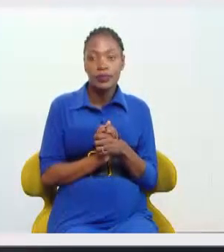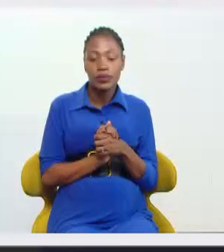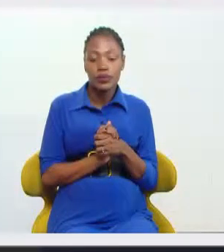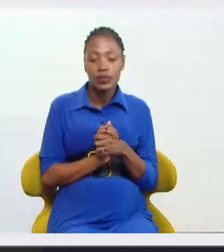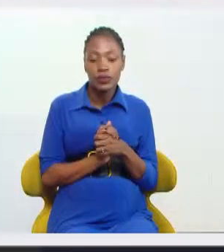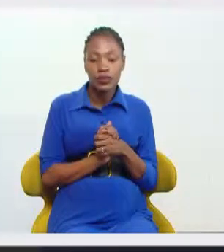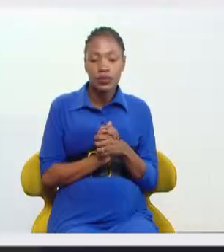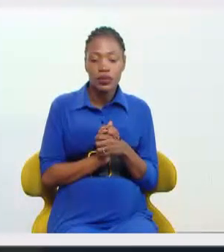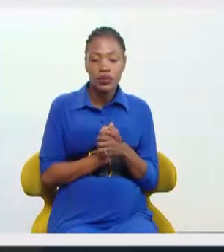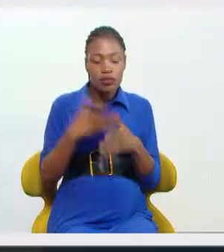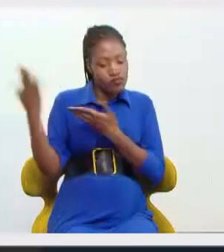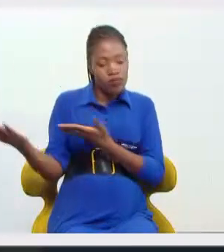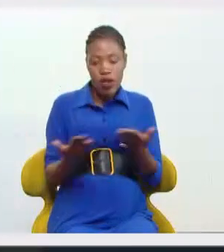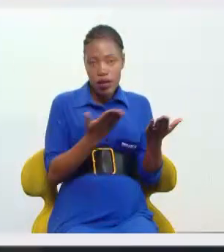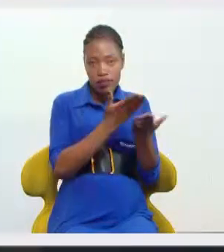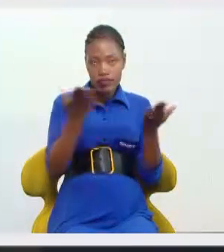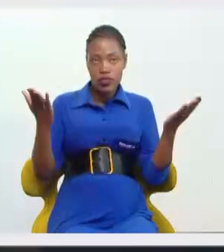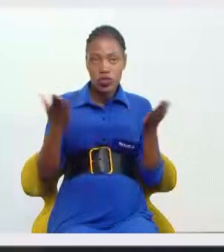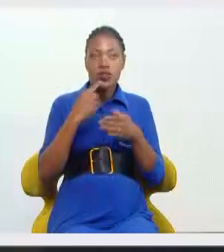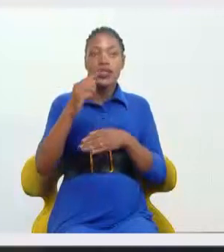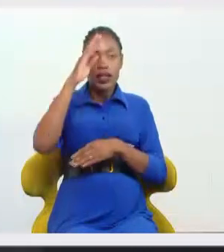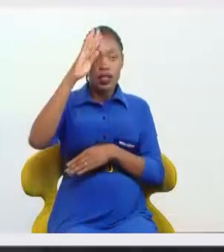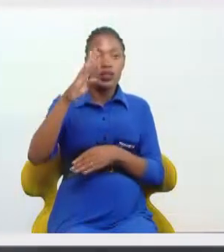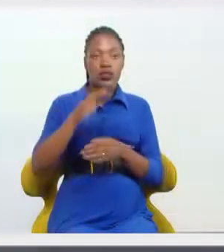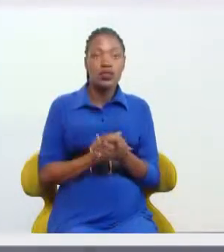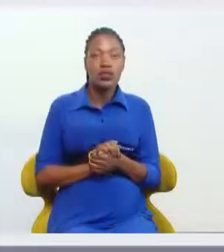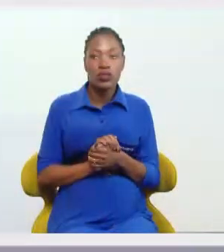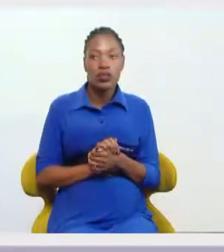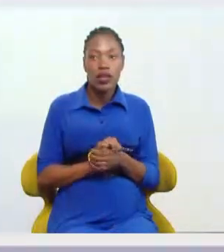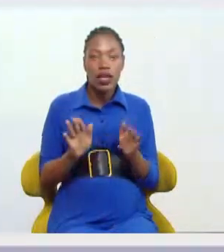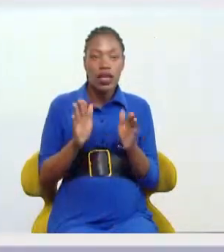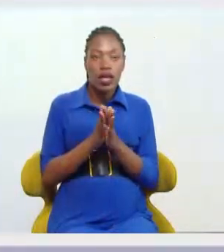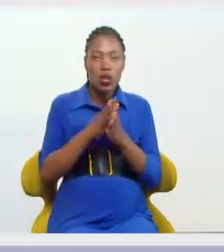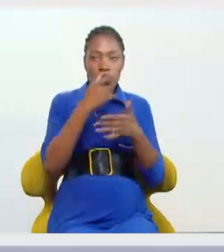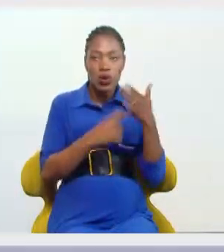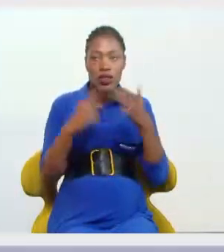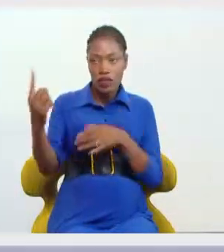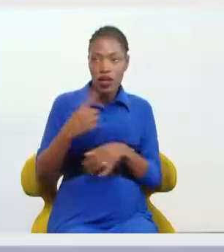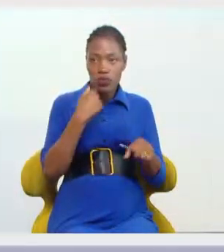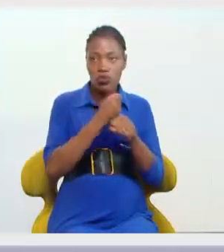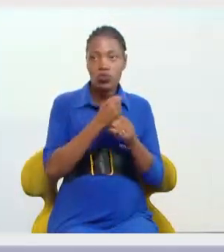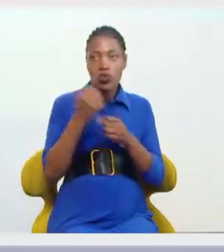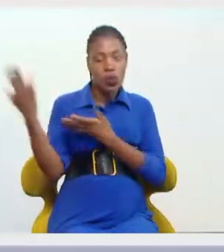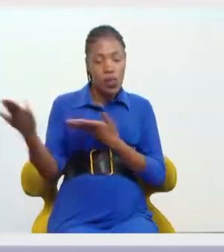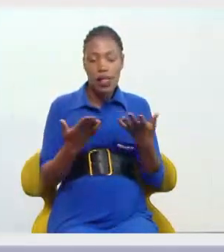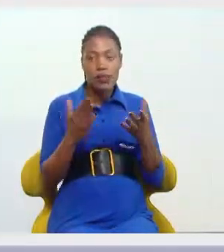May I welcome them to say hi and the session they have come from. Welcome, team.